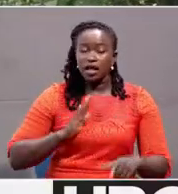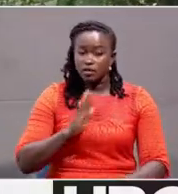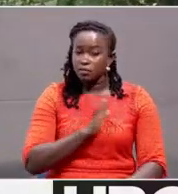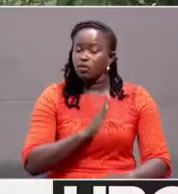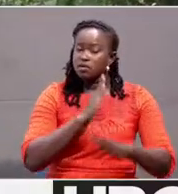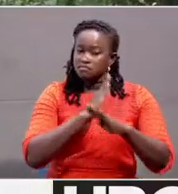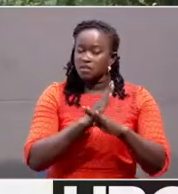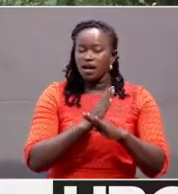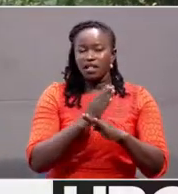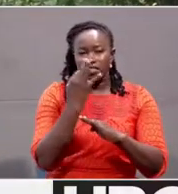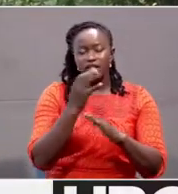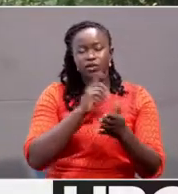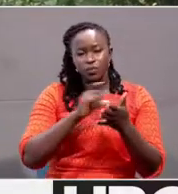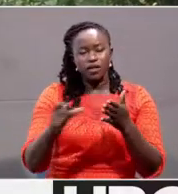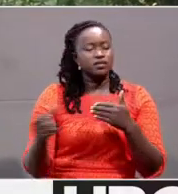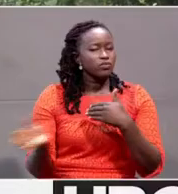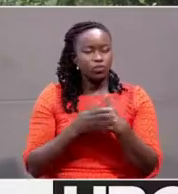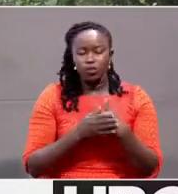For 3 weeks.